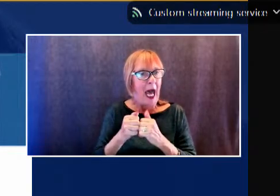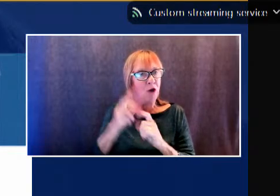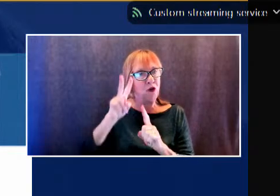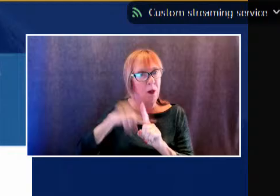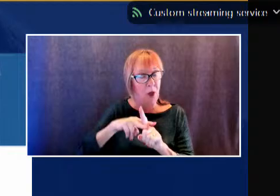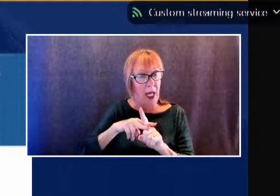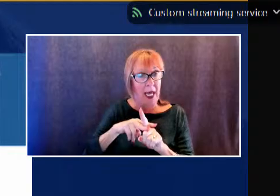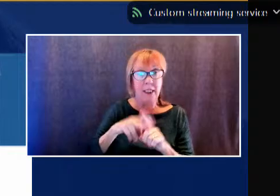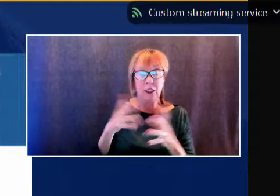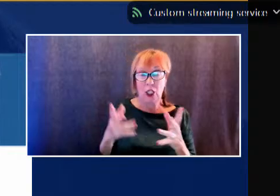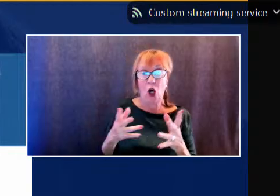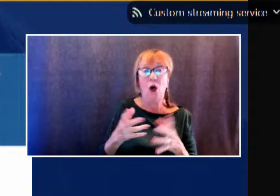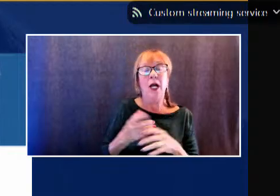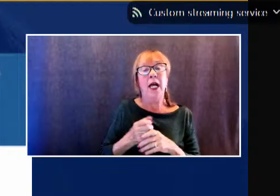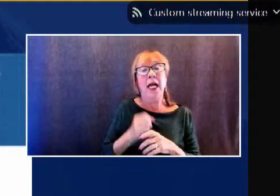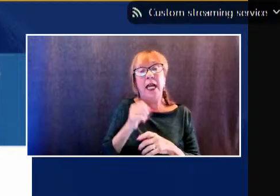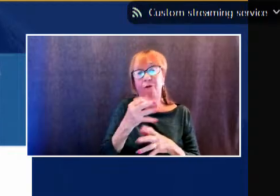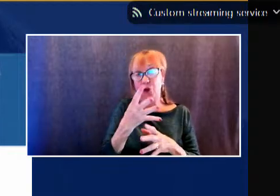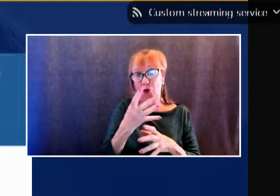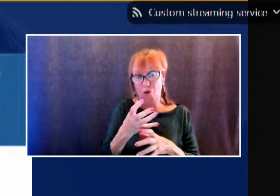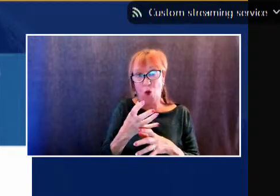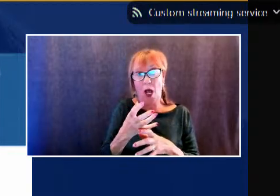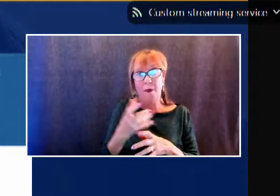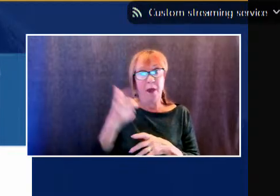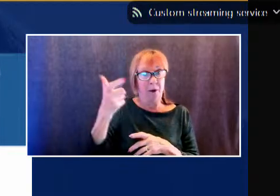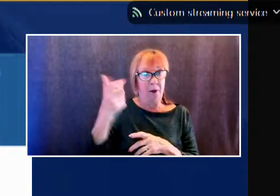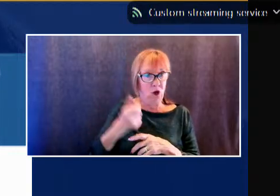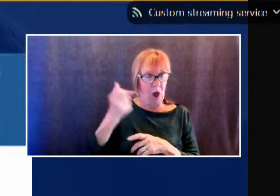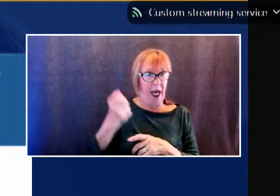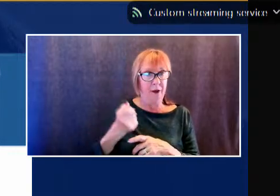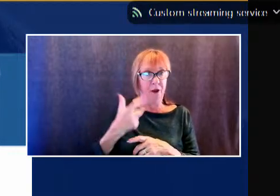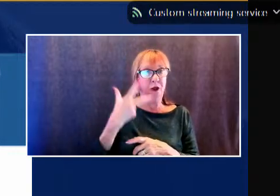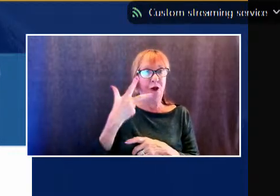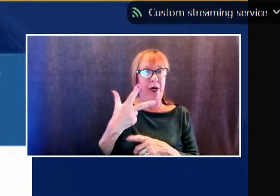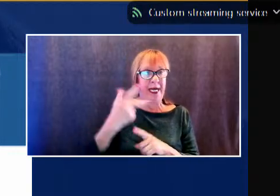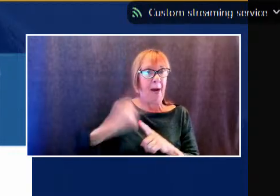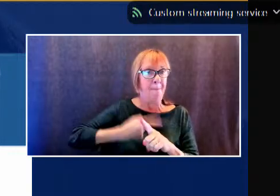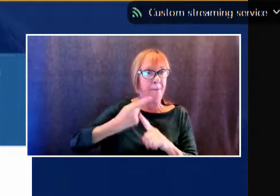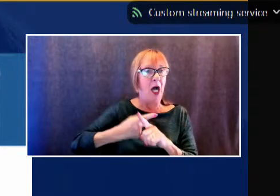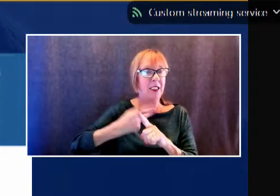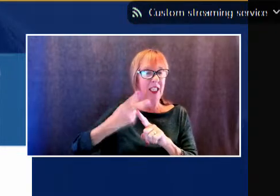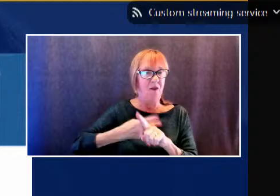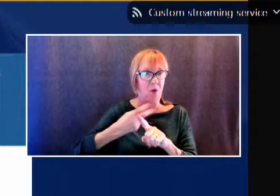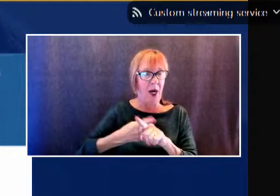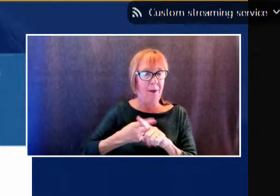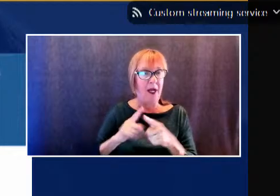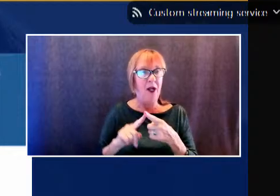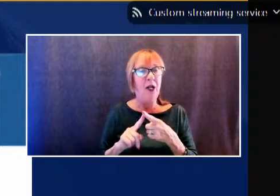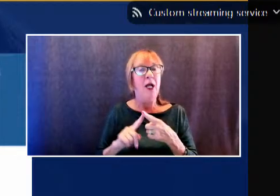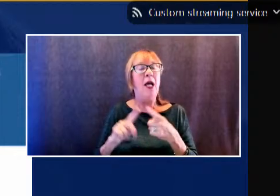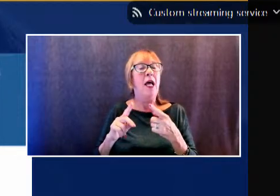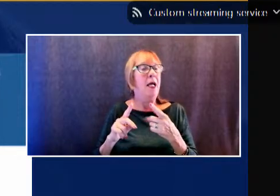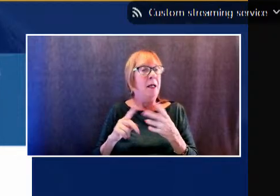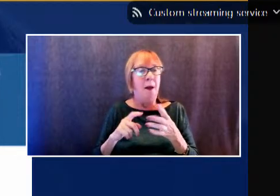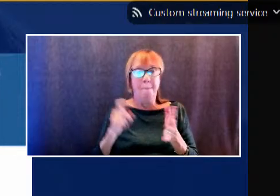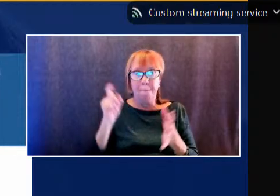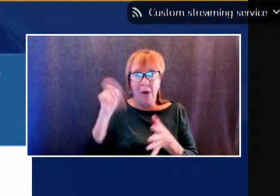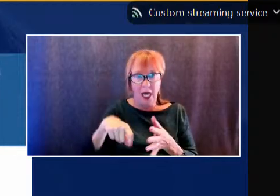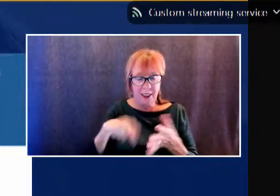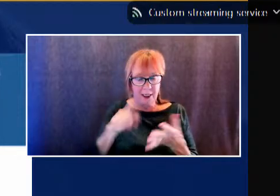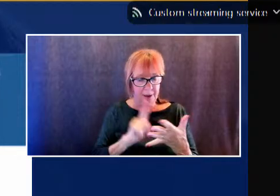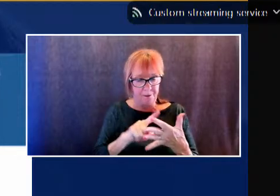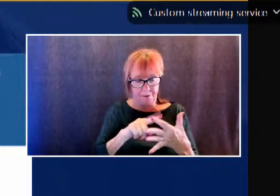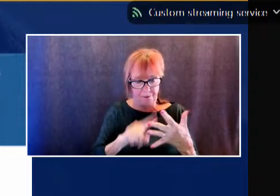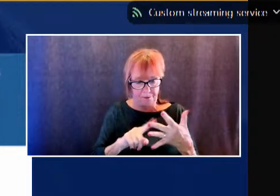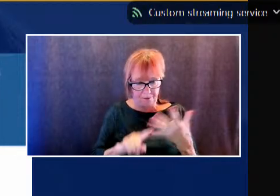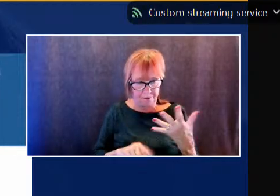this grant of 3 months of mortgage payment, again, your primary residence, so your home, it needs